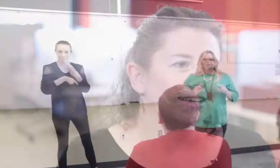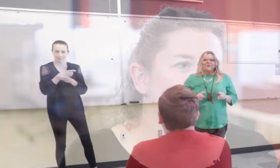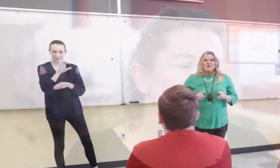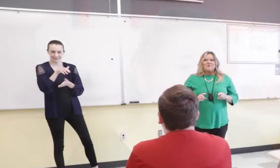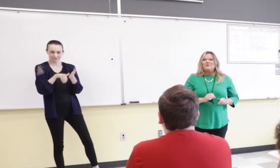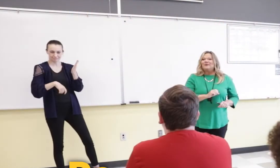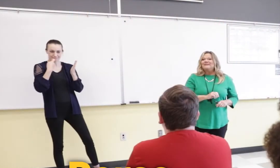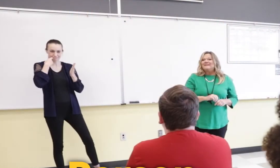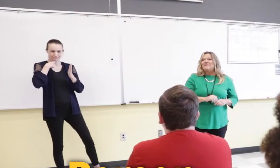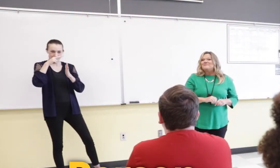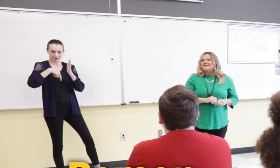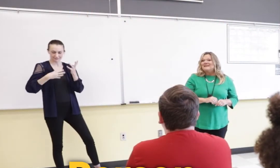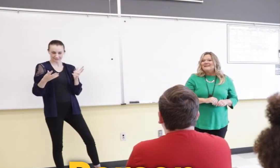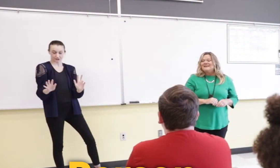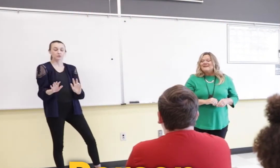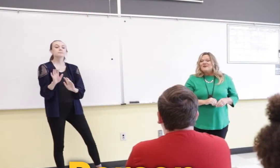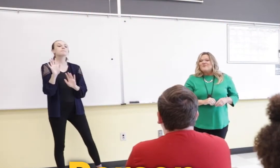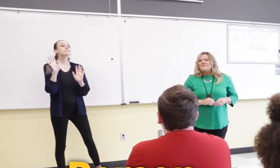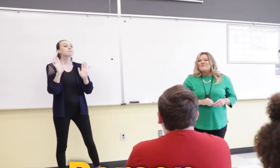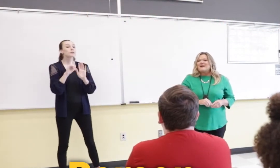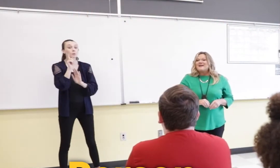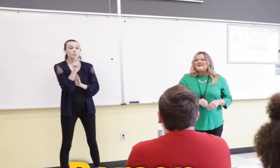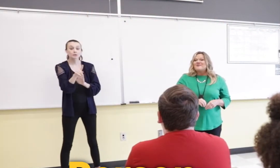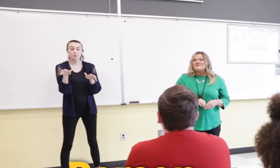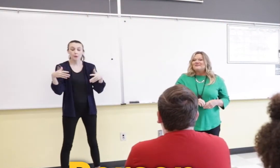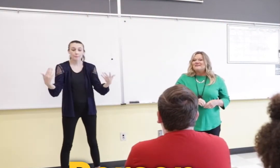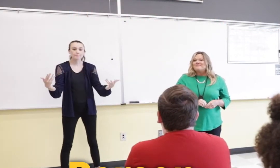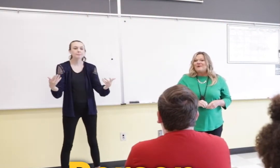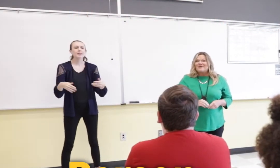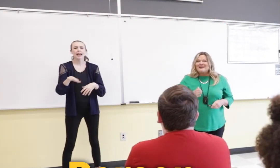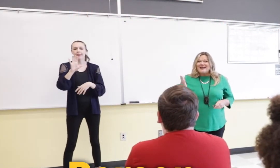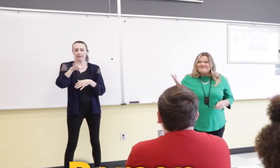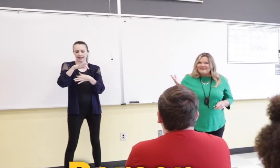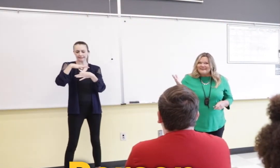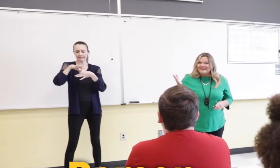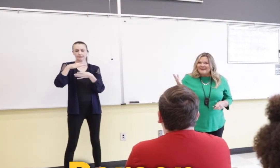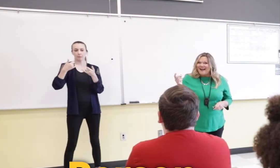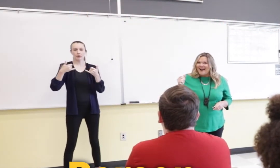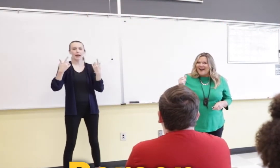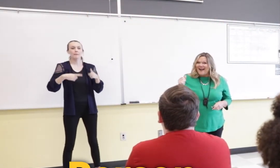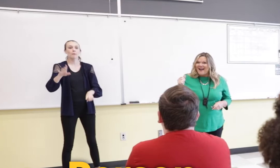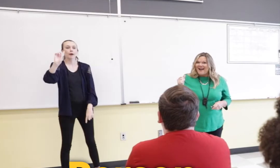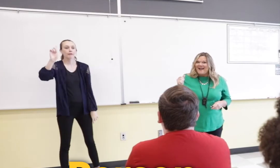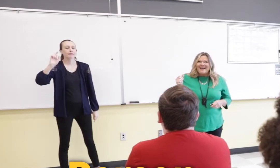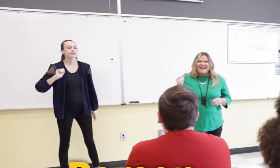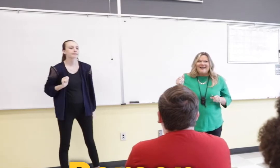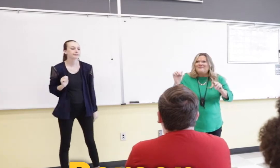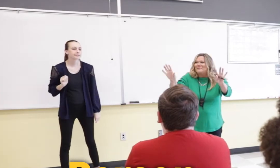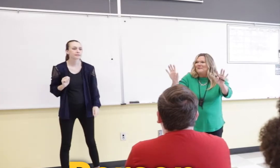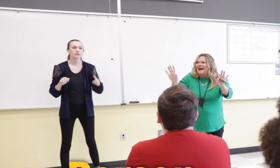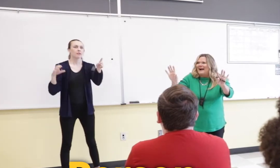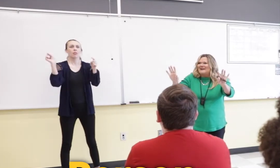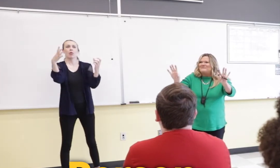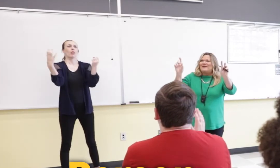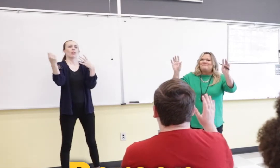now." So who can tell me where the tea party happened? San Francisco.